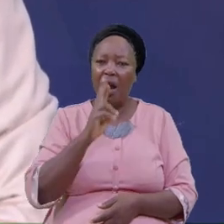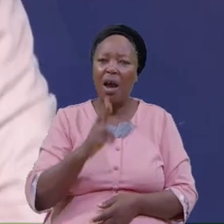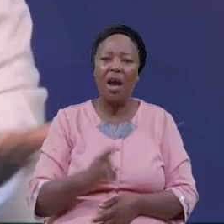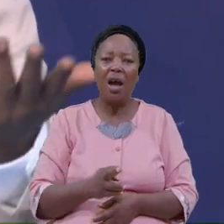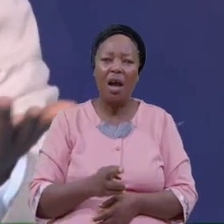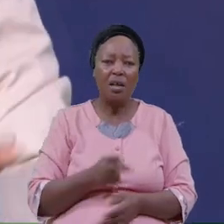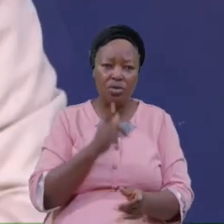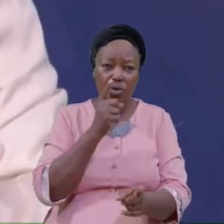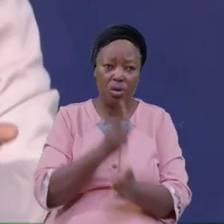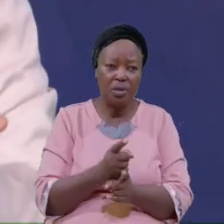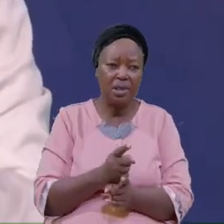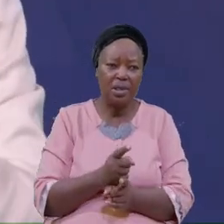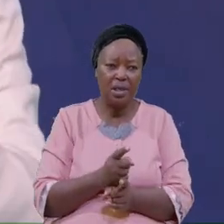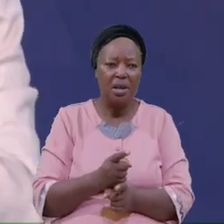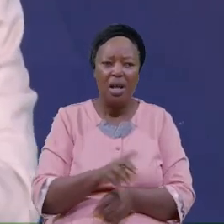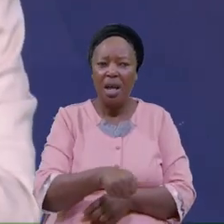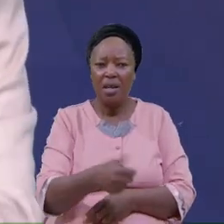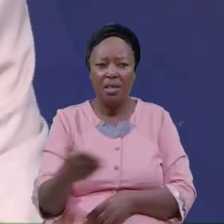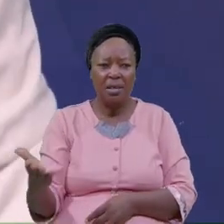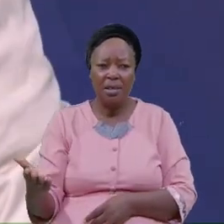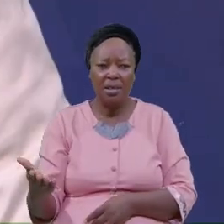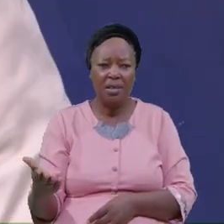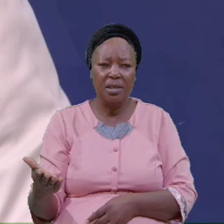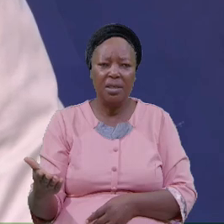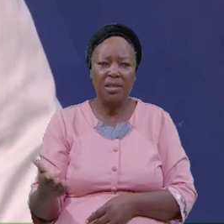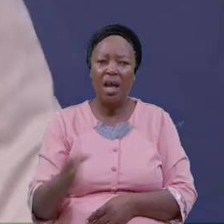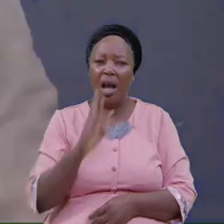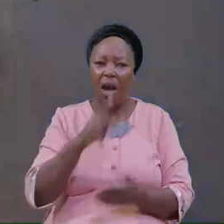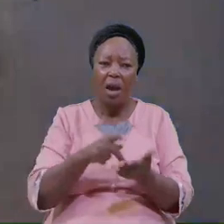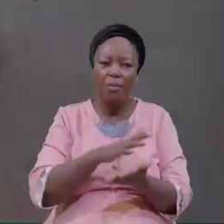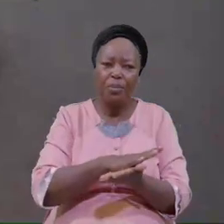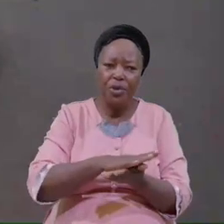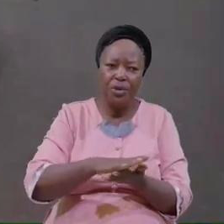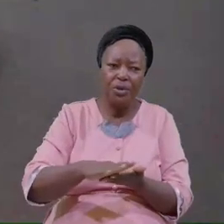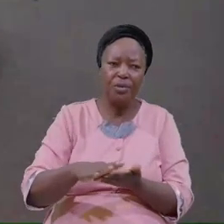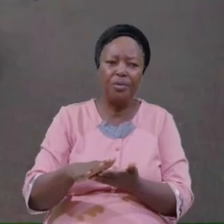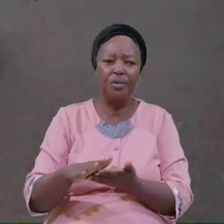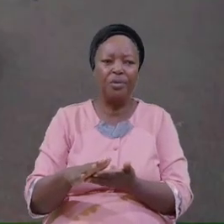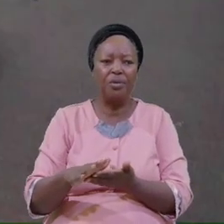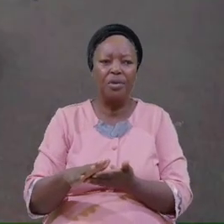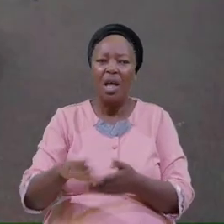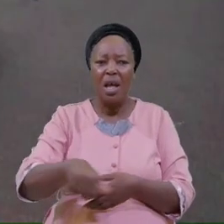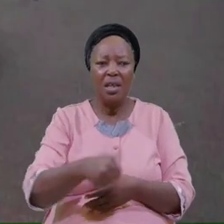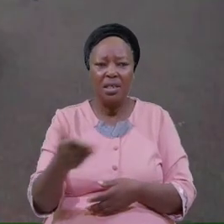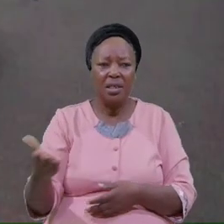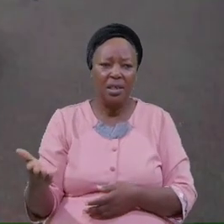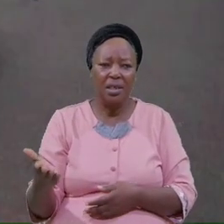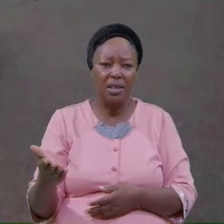juste. Whatsoever things are pure. De tout ce qui est pur. Whatsoever